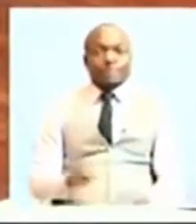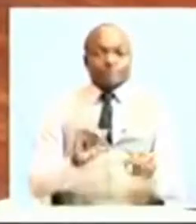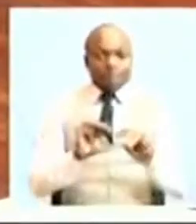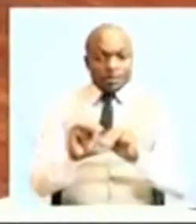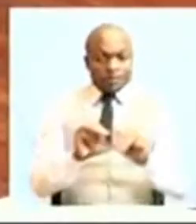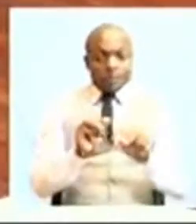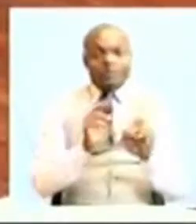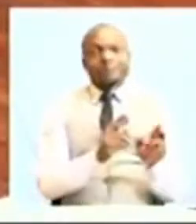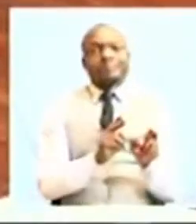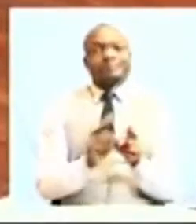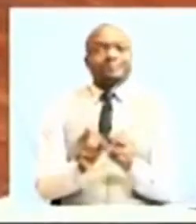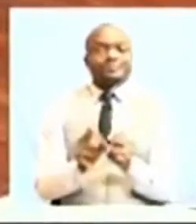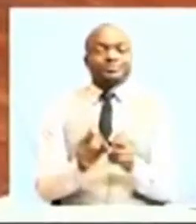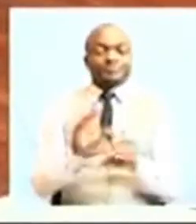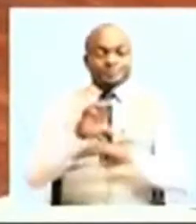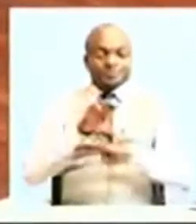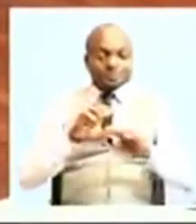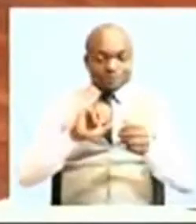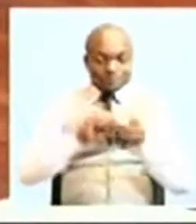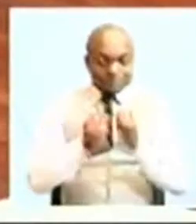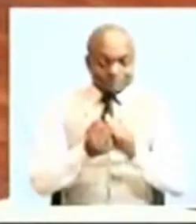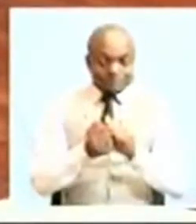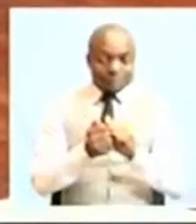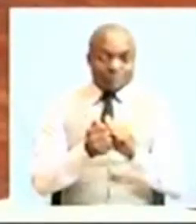Management response, cause of query.